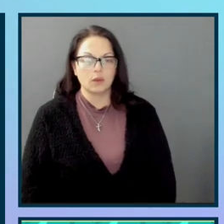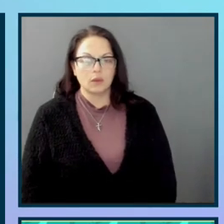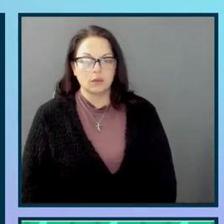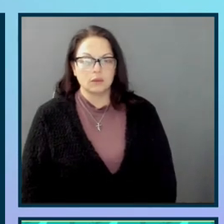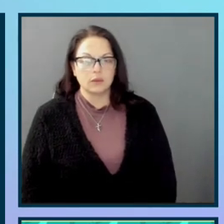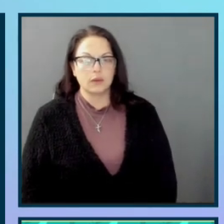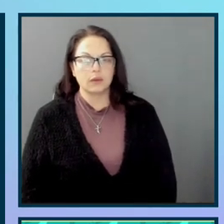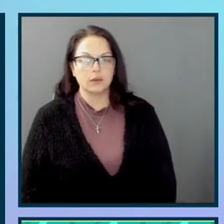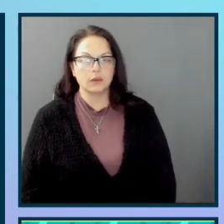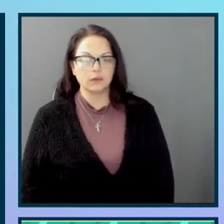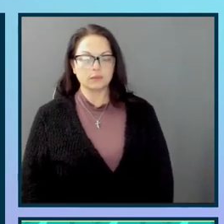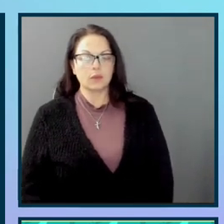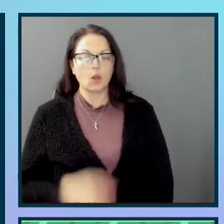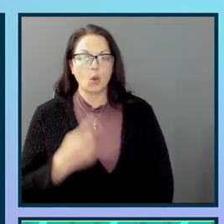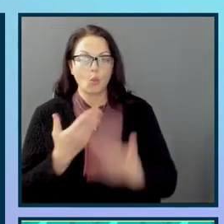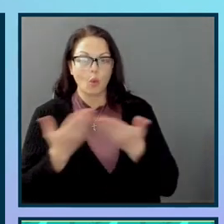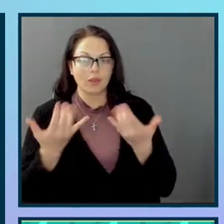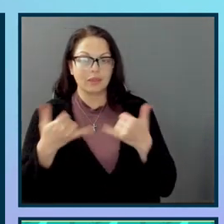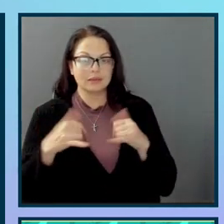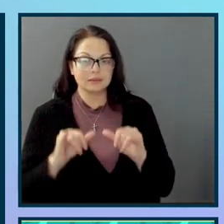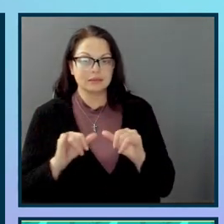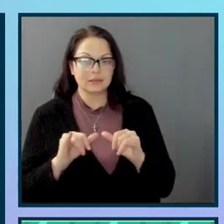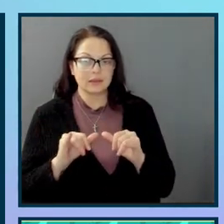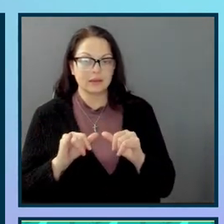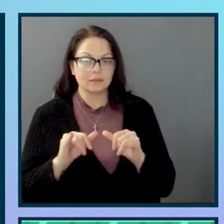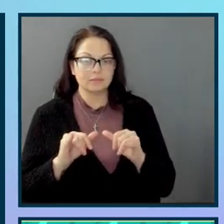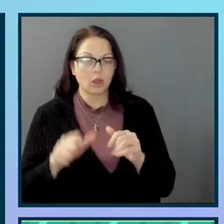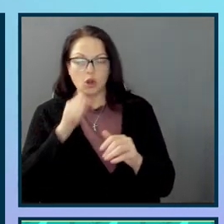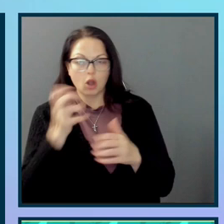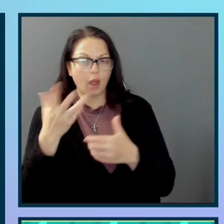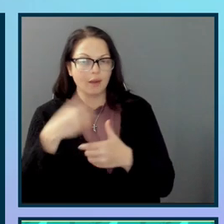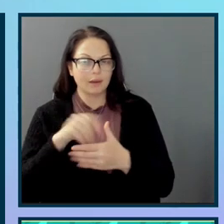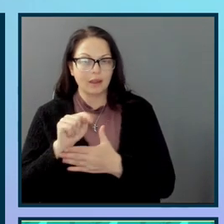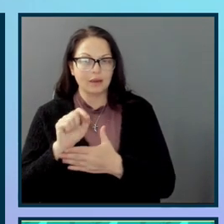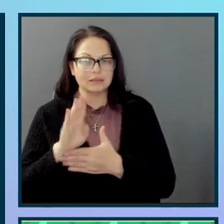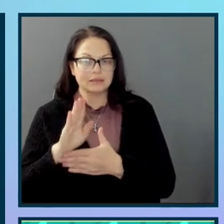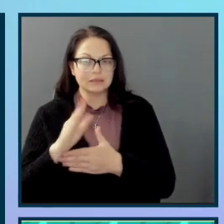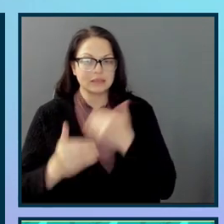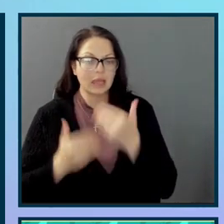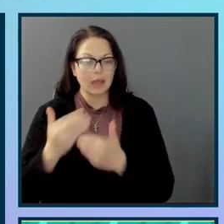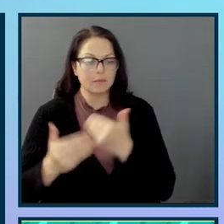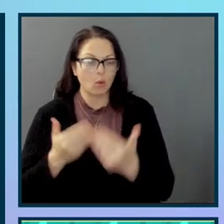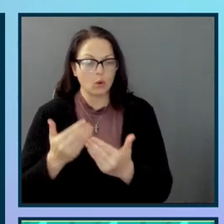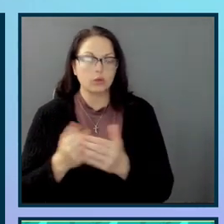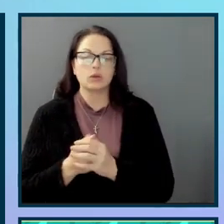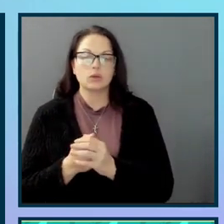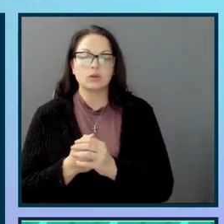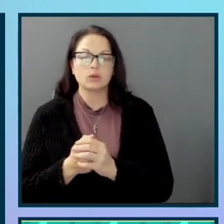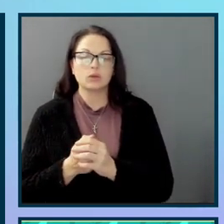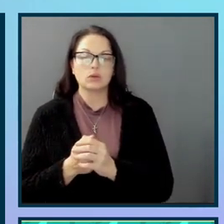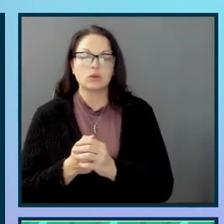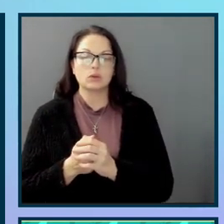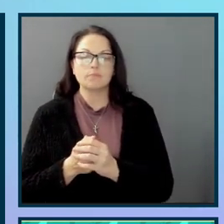One thing though is that divs by default aren't in the tab order, so you wouldn't be able to get to this what is now